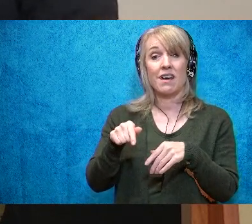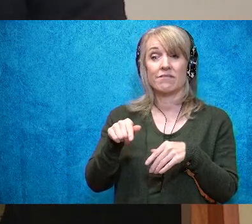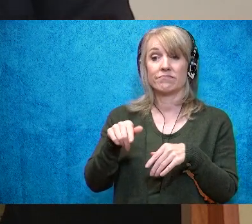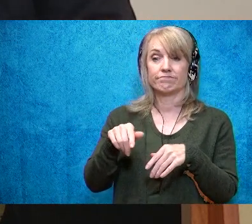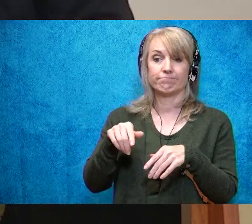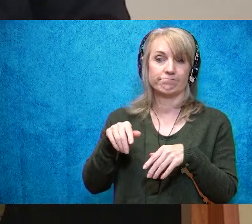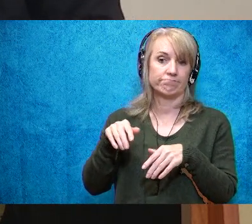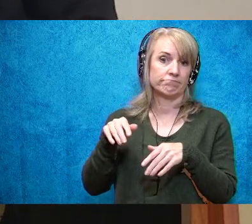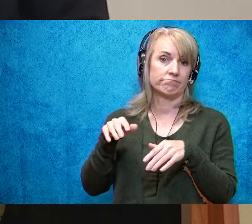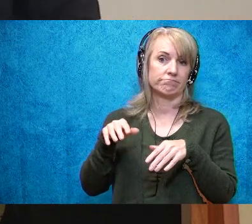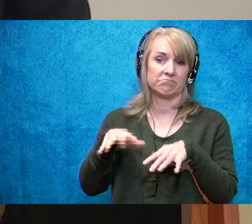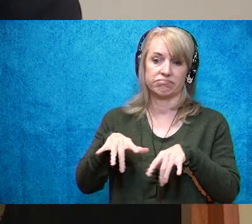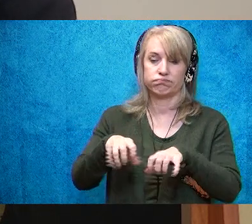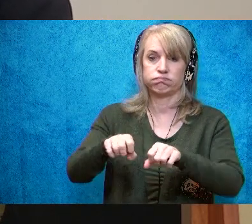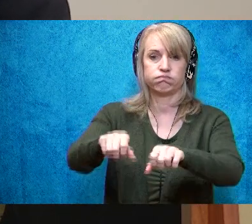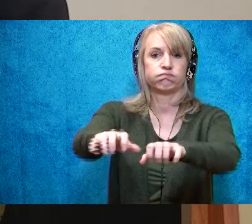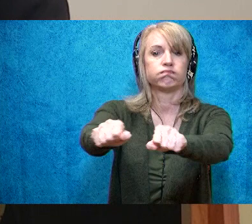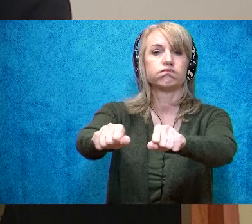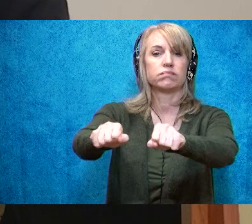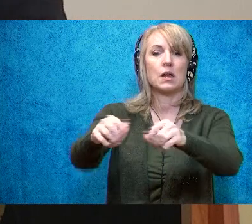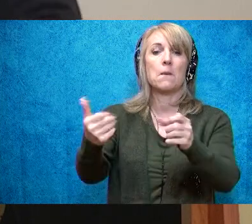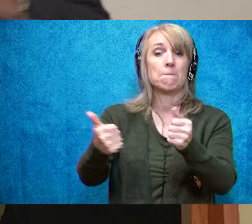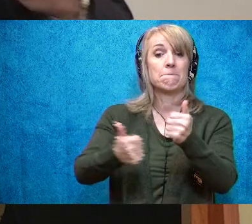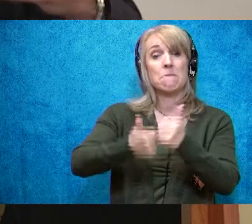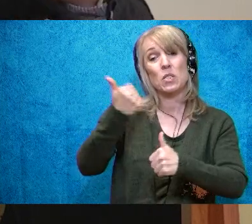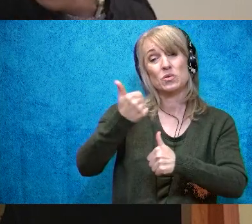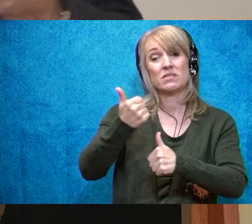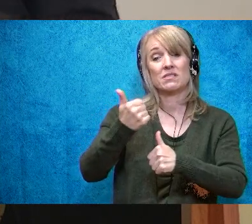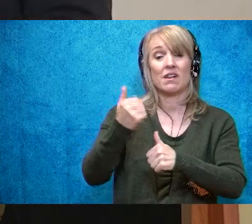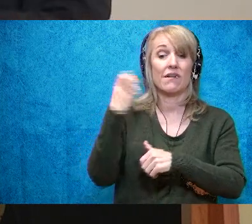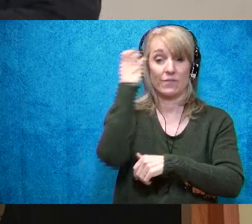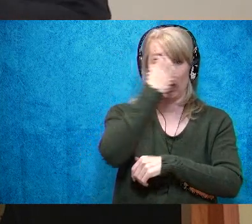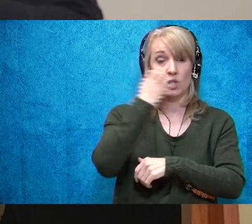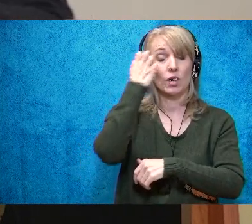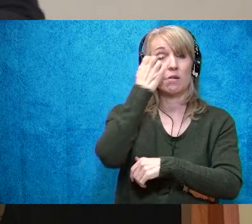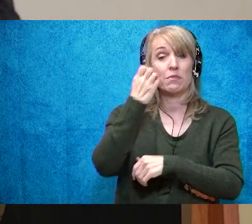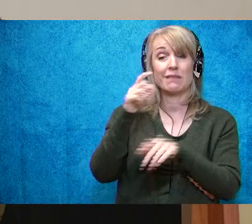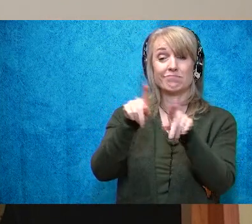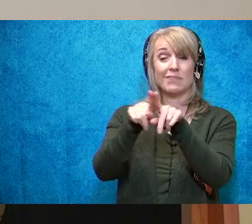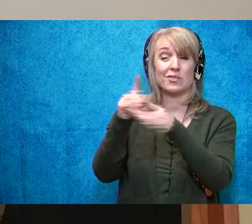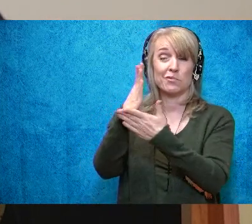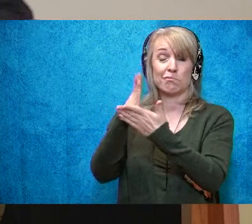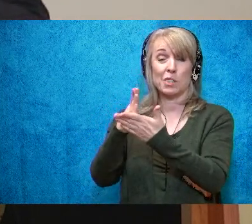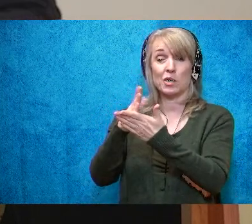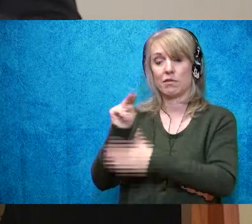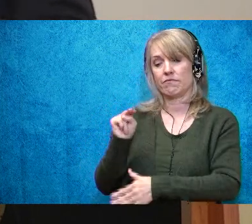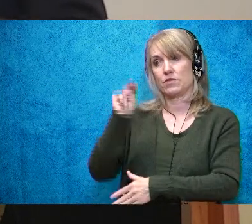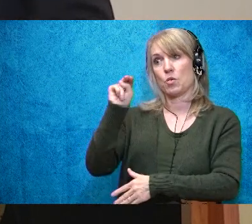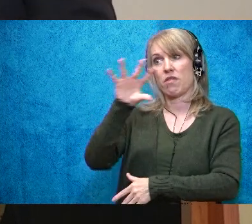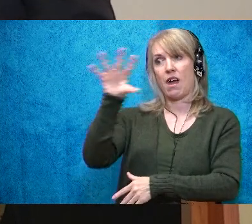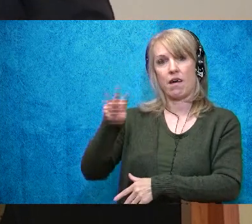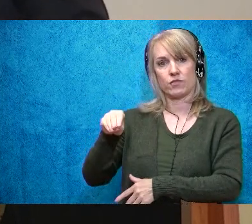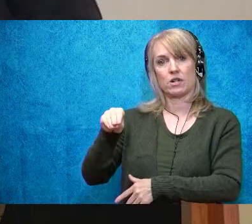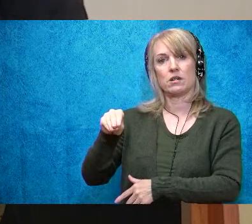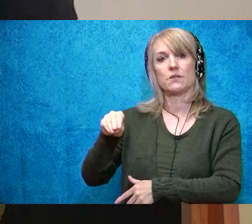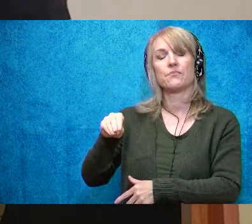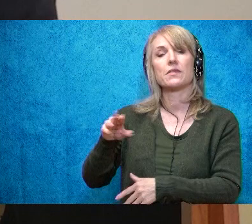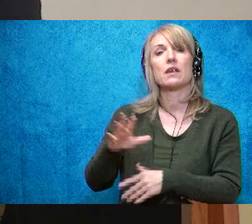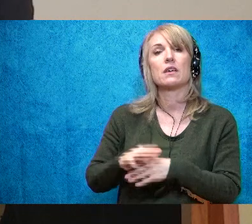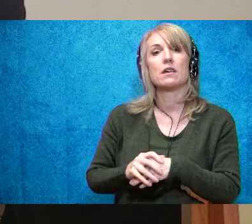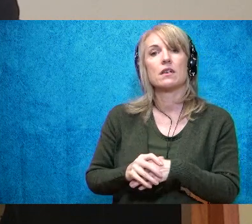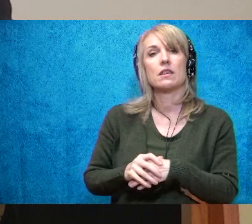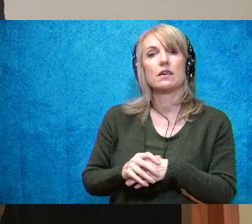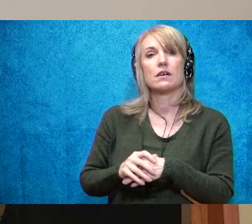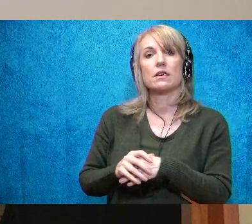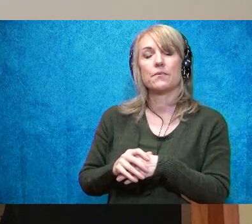even taken over a lot of North Africa. So this is the most land that you see the Axis powers having conquered during